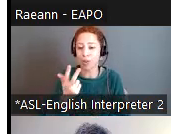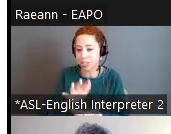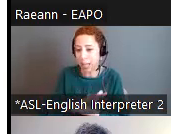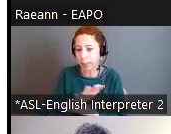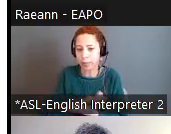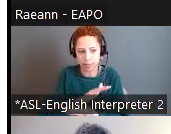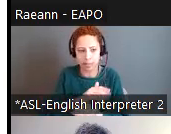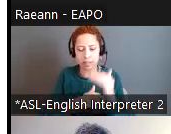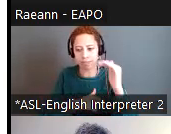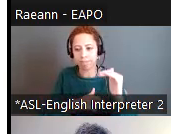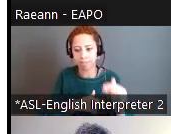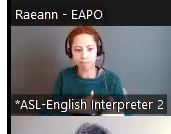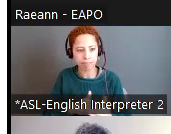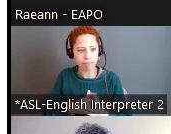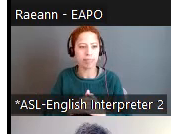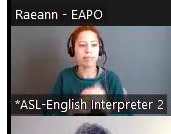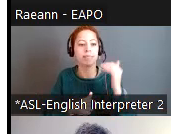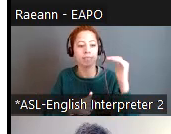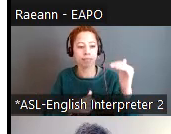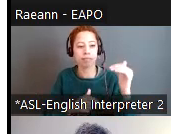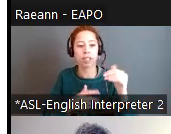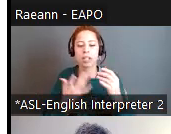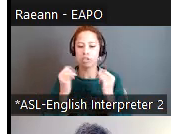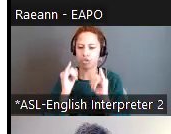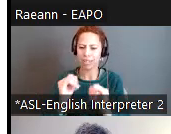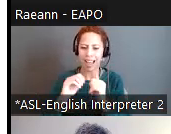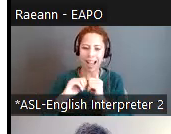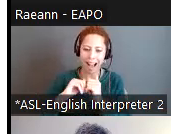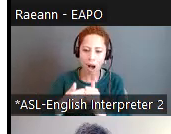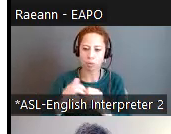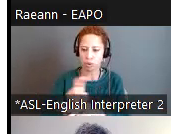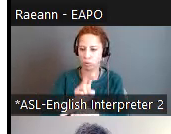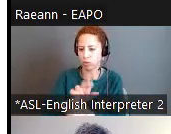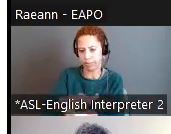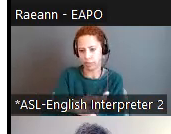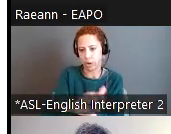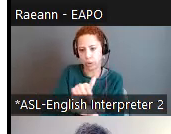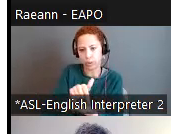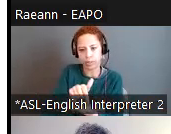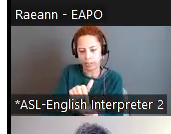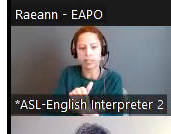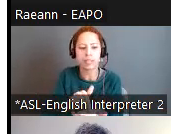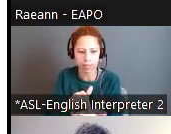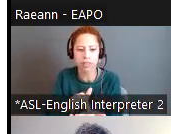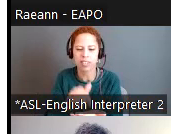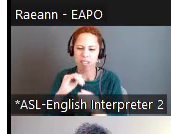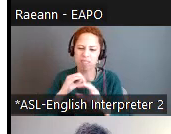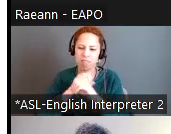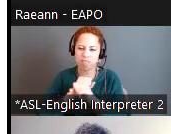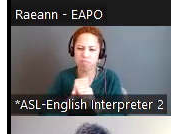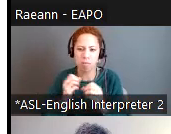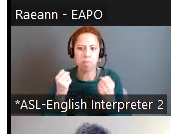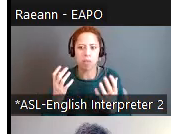one is instructions for using a power of attorney for personal care. That's going to sum up a lot of what I've talked about today. And it's nice